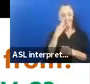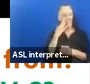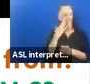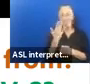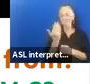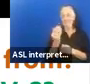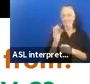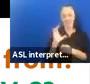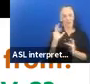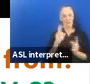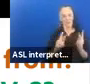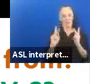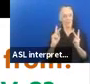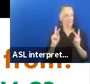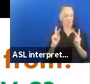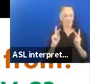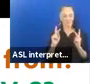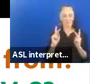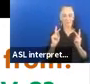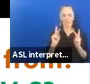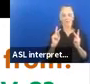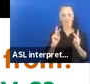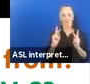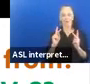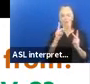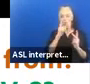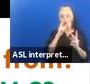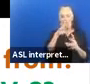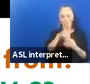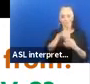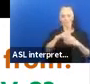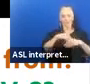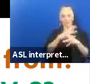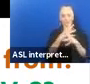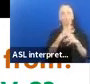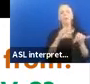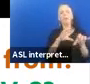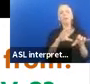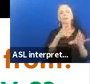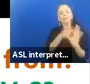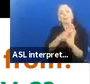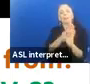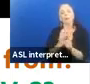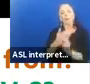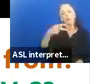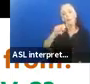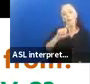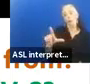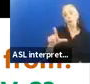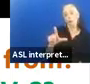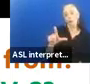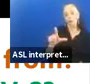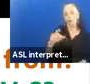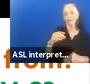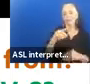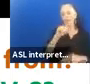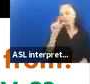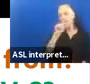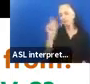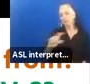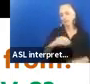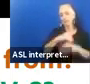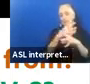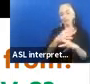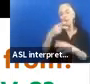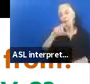are participating in the Zoom get to participate in a Zoom poll. So the question we've put forward